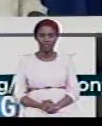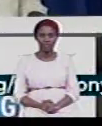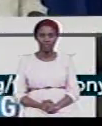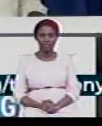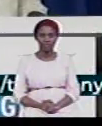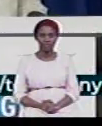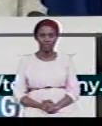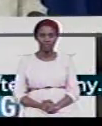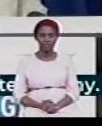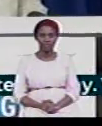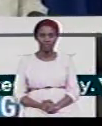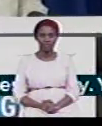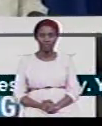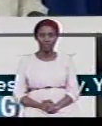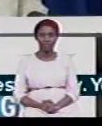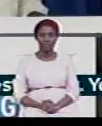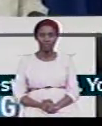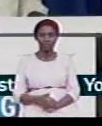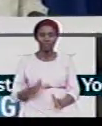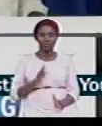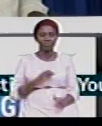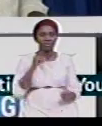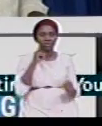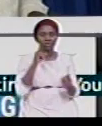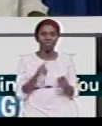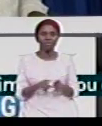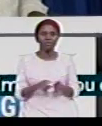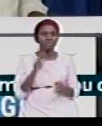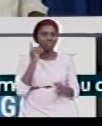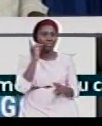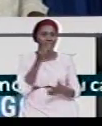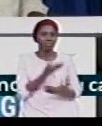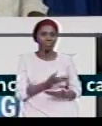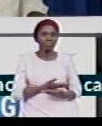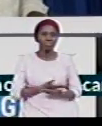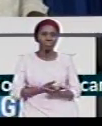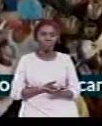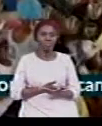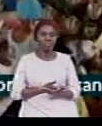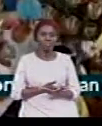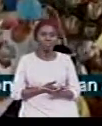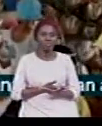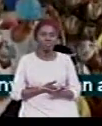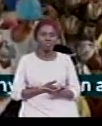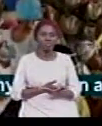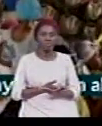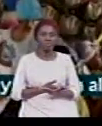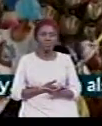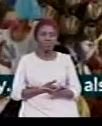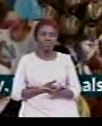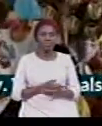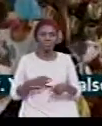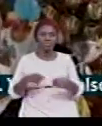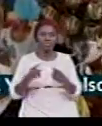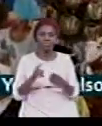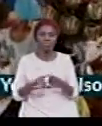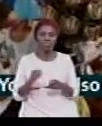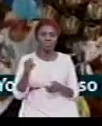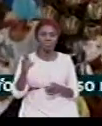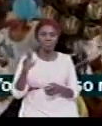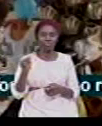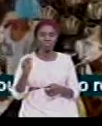amen. Our sister had a daughter who went to Iraq with her husband. She was not hearing from